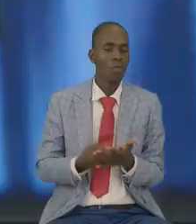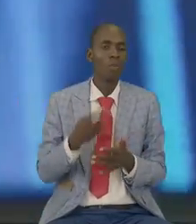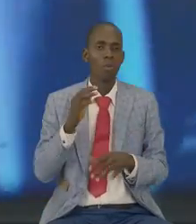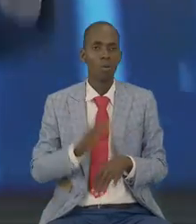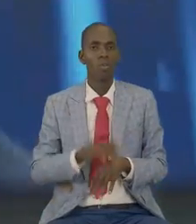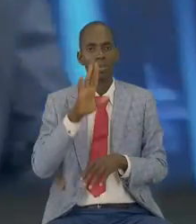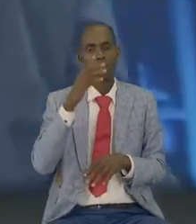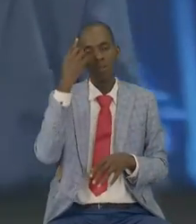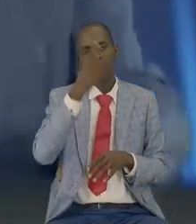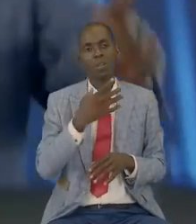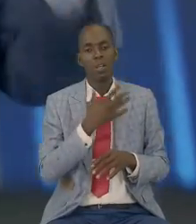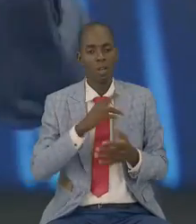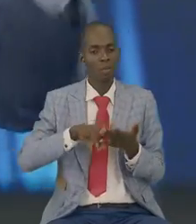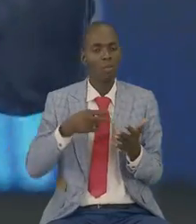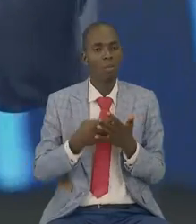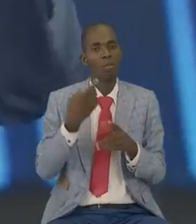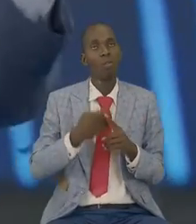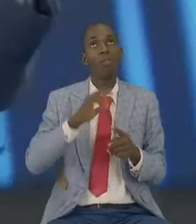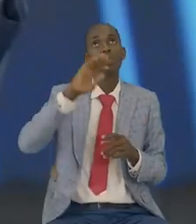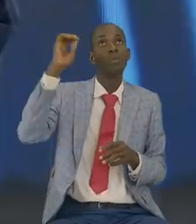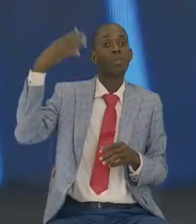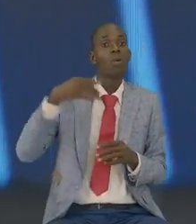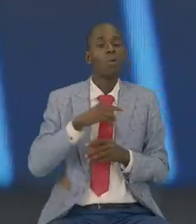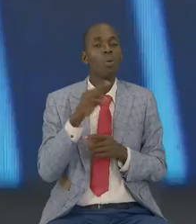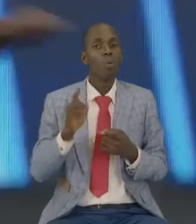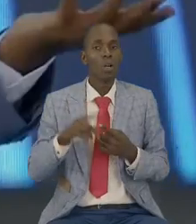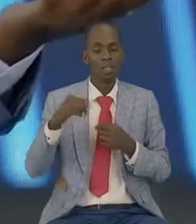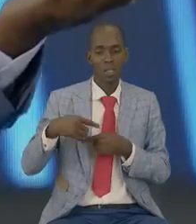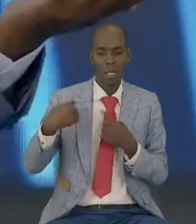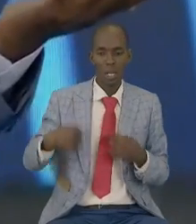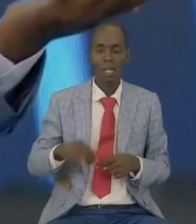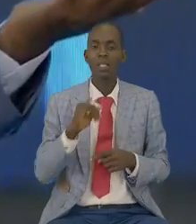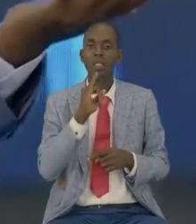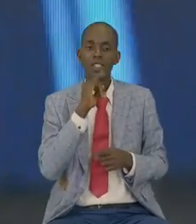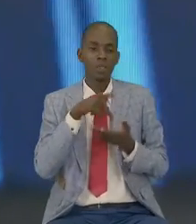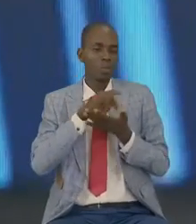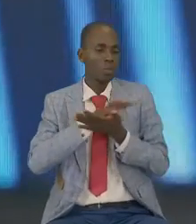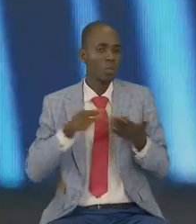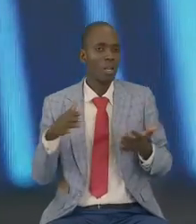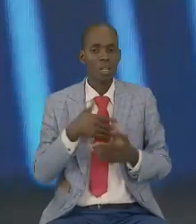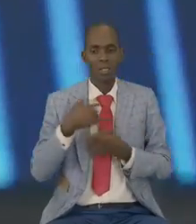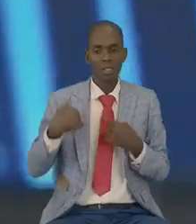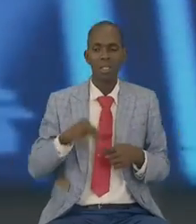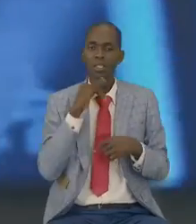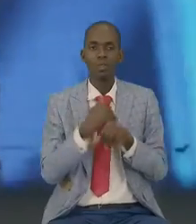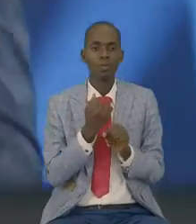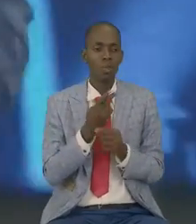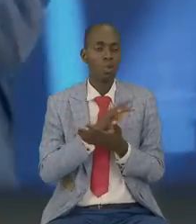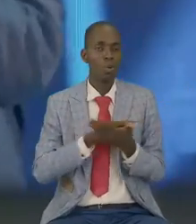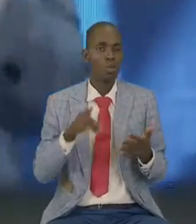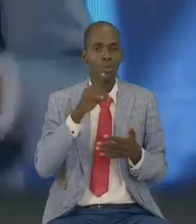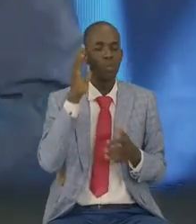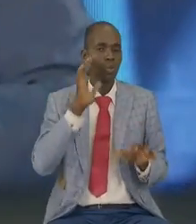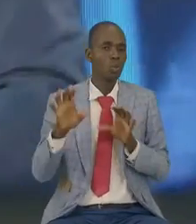and fall from grace to grass. When the heart is purified and the heart is made holy, you will do